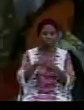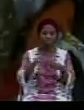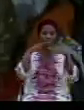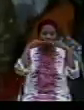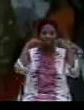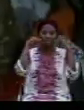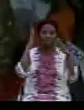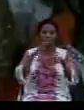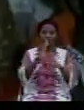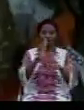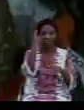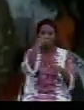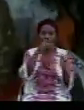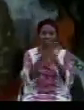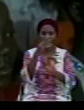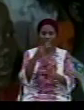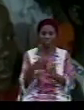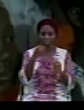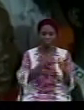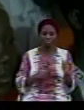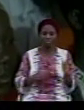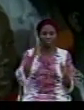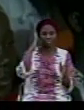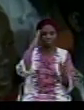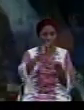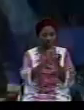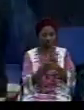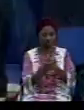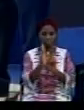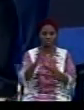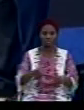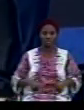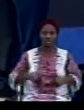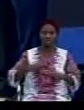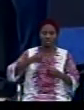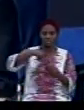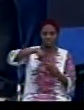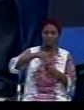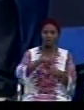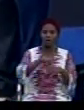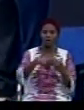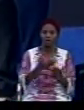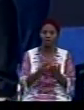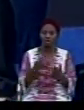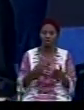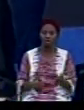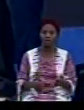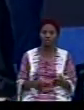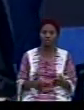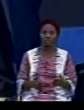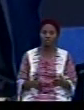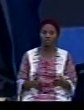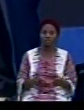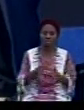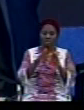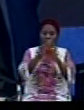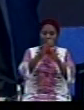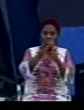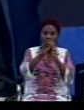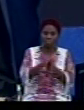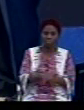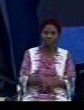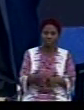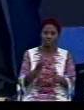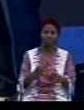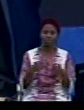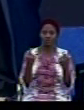Lord will turn your life around. All the pressure of sin upon your life, the Lord will lift